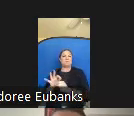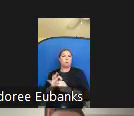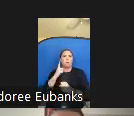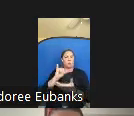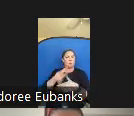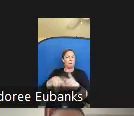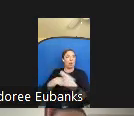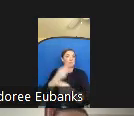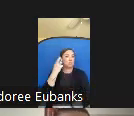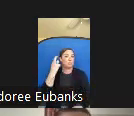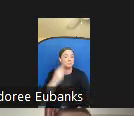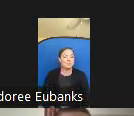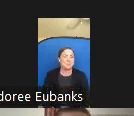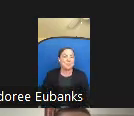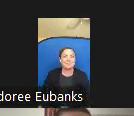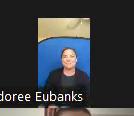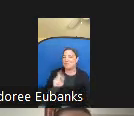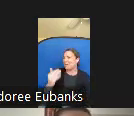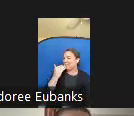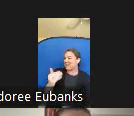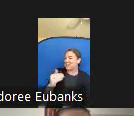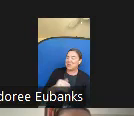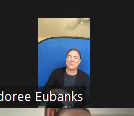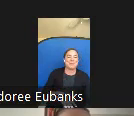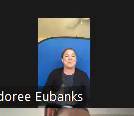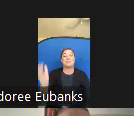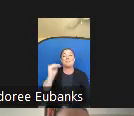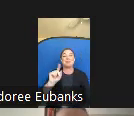That's great. Thank you. Okay, so next question.